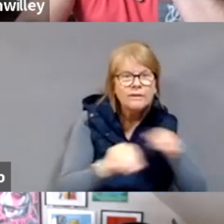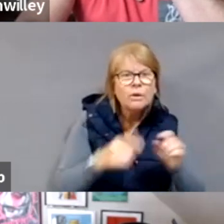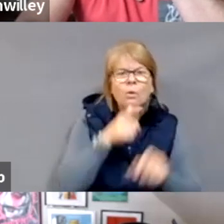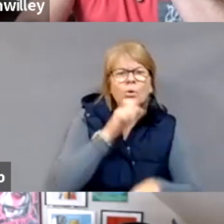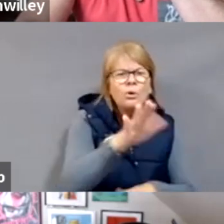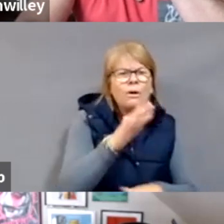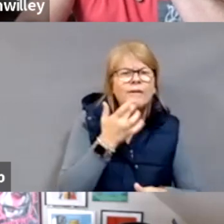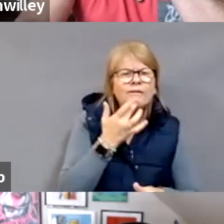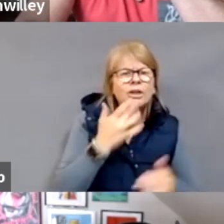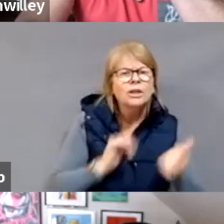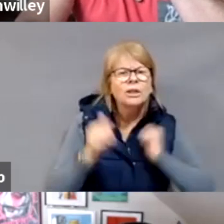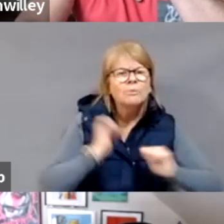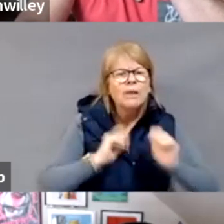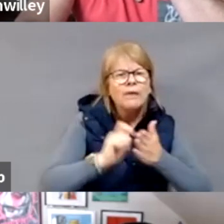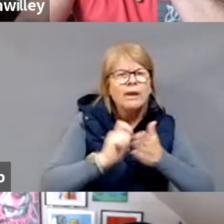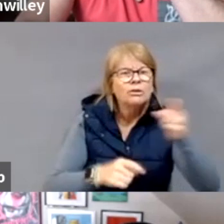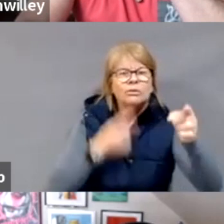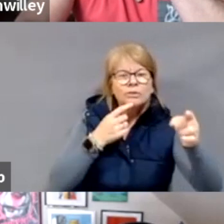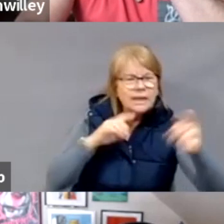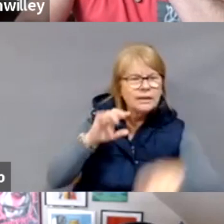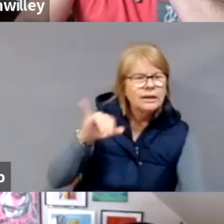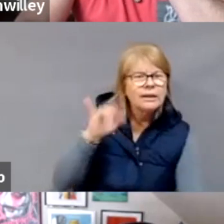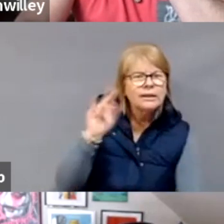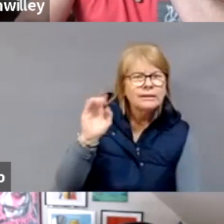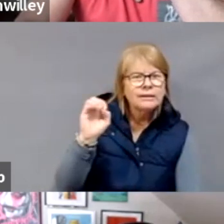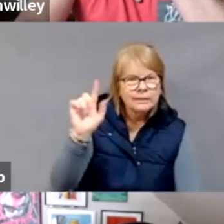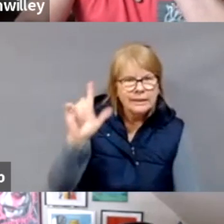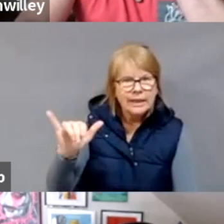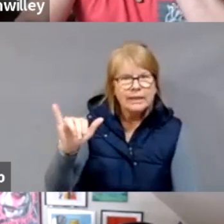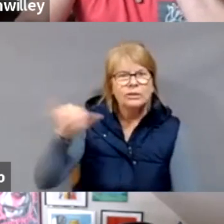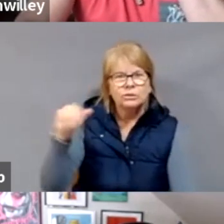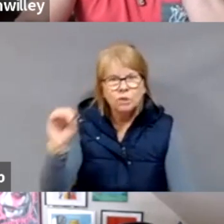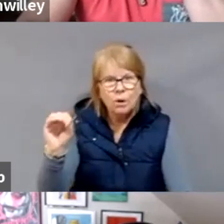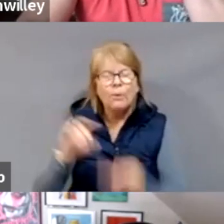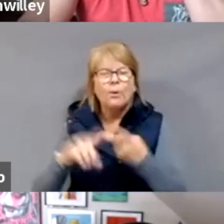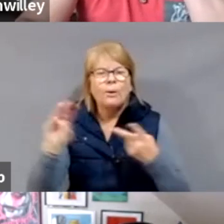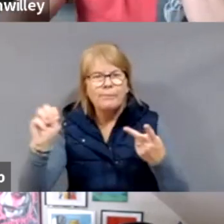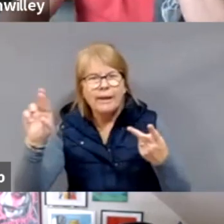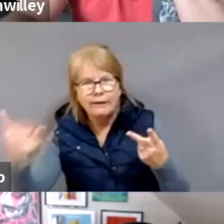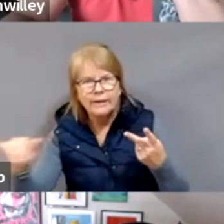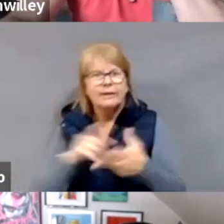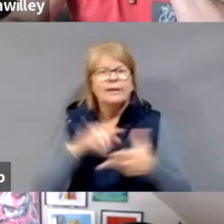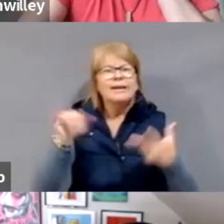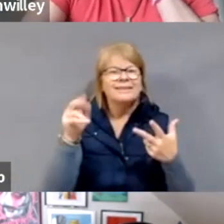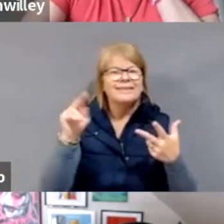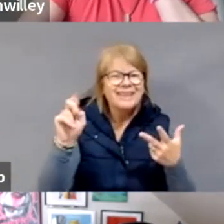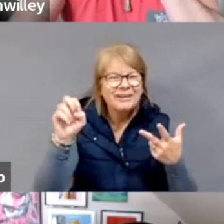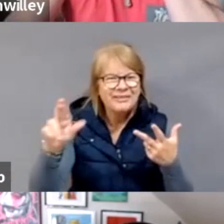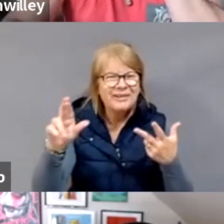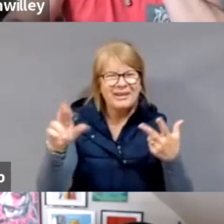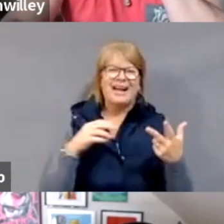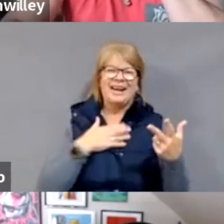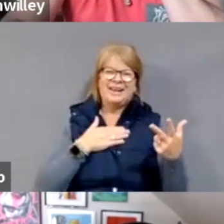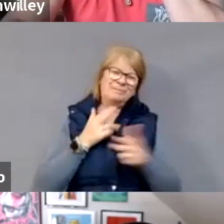said Kelly Jo Burke and Amory McDonald and Jennifer Brewin. I